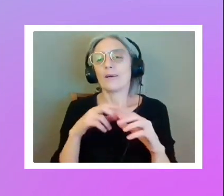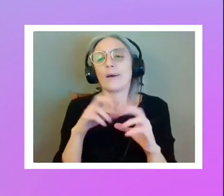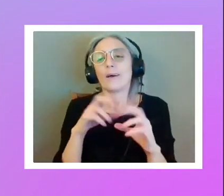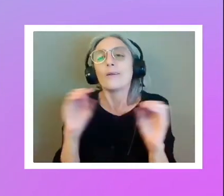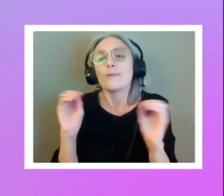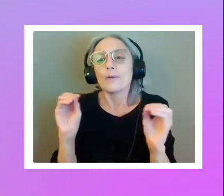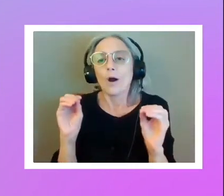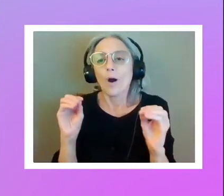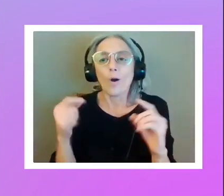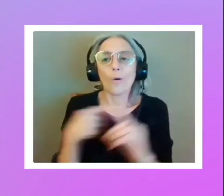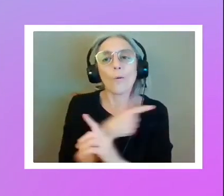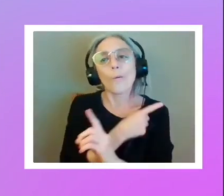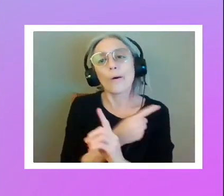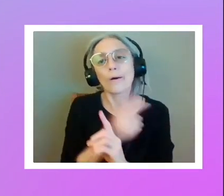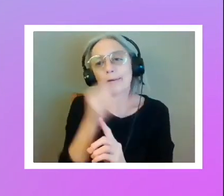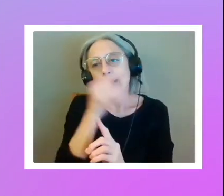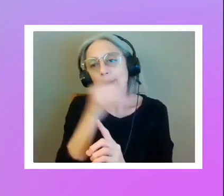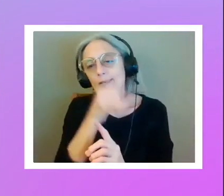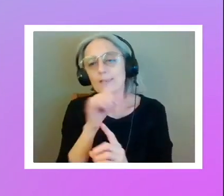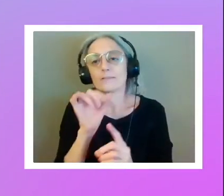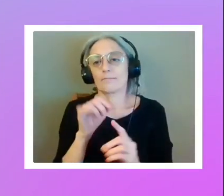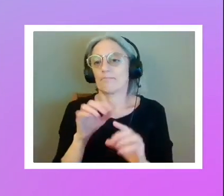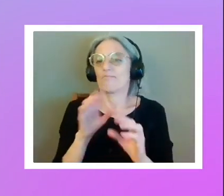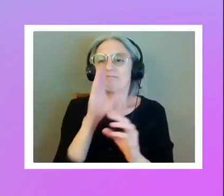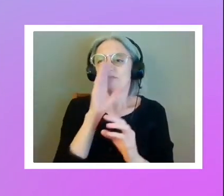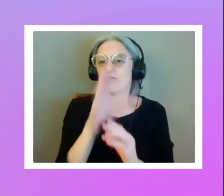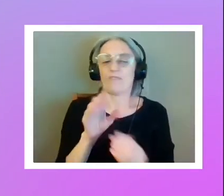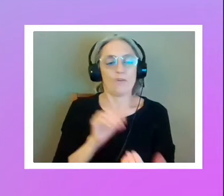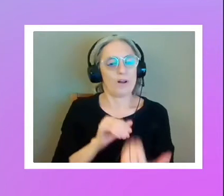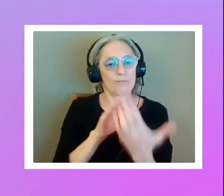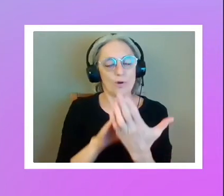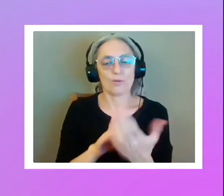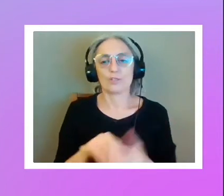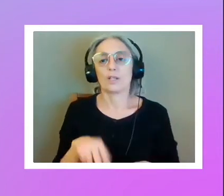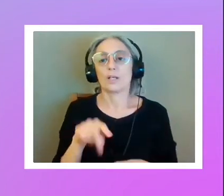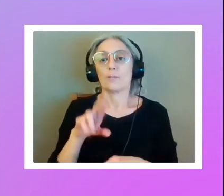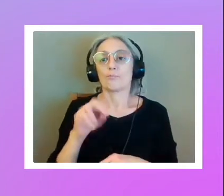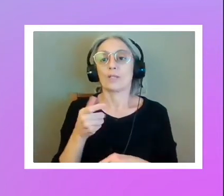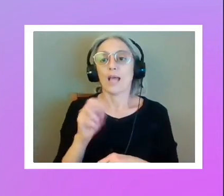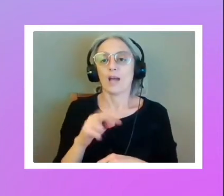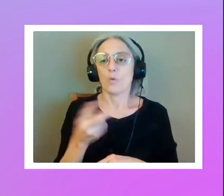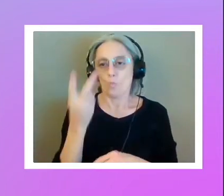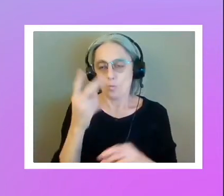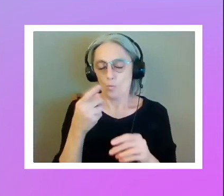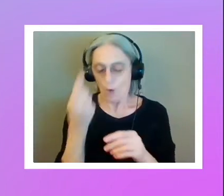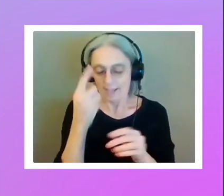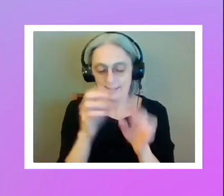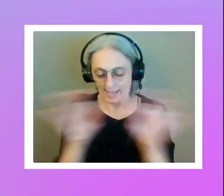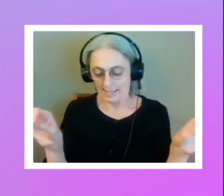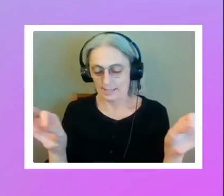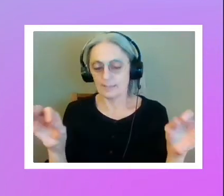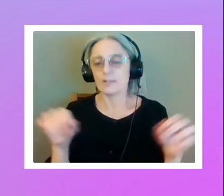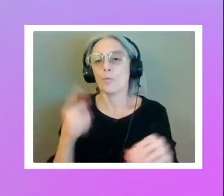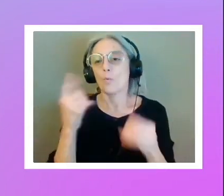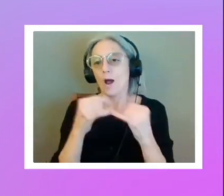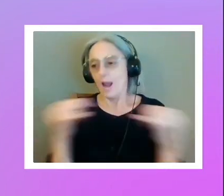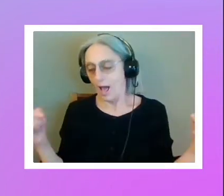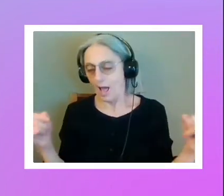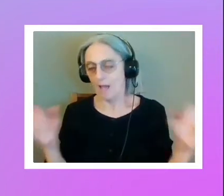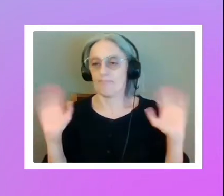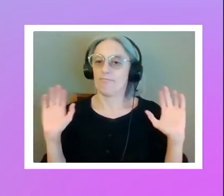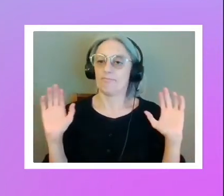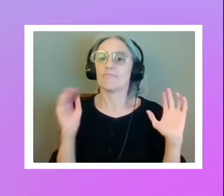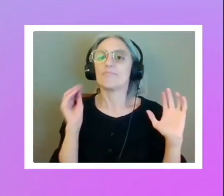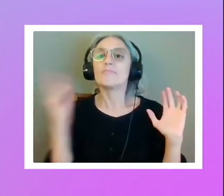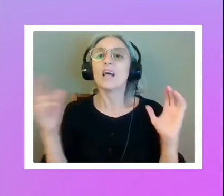straight to the point. Give a one sentence, your pre-headers need to be one sentence liners on what you want the reader to know.